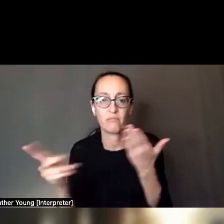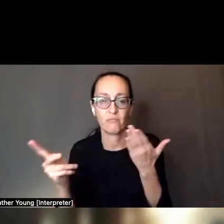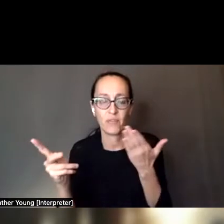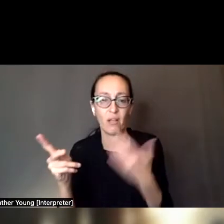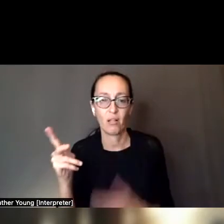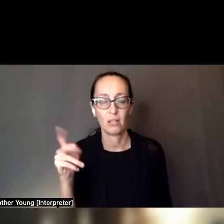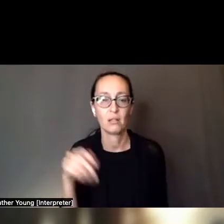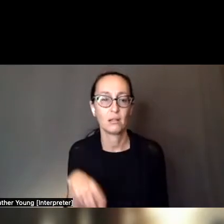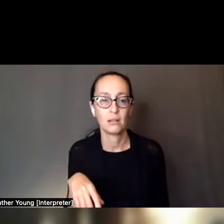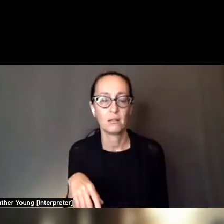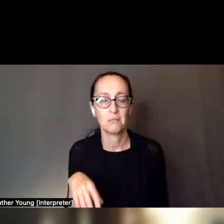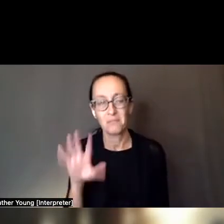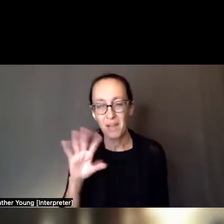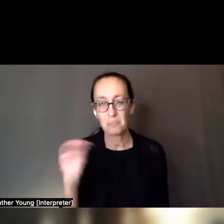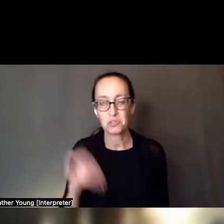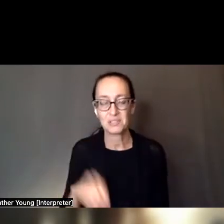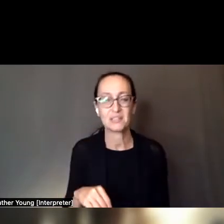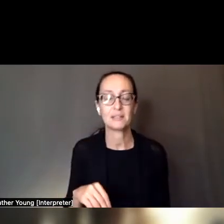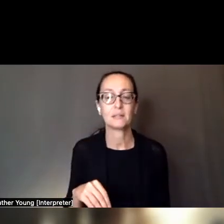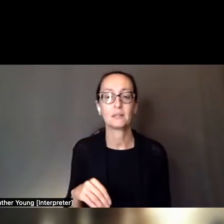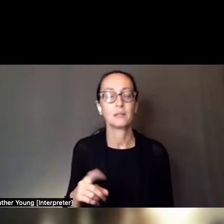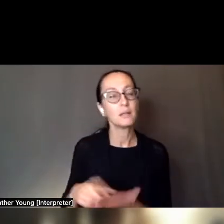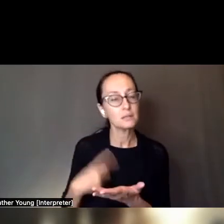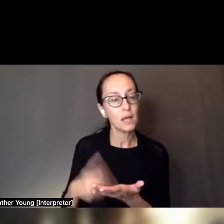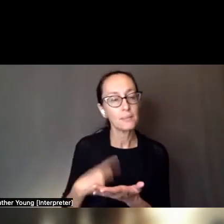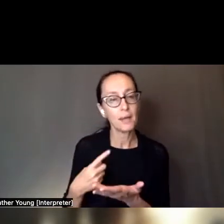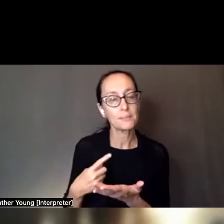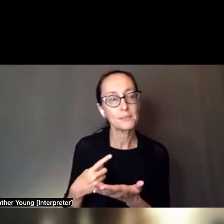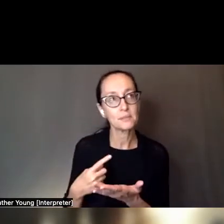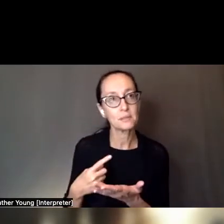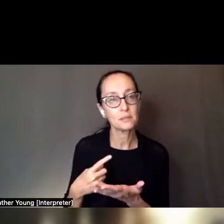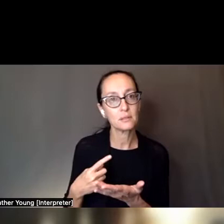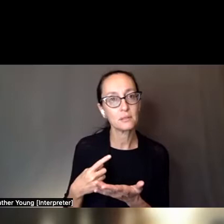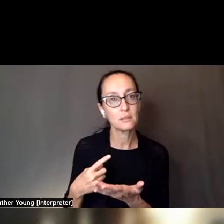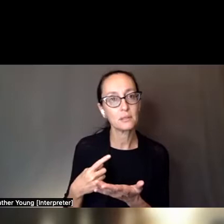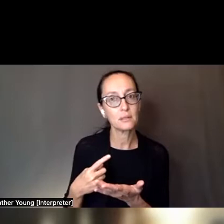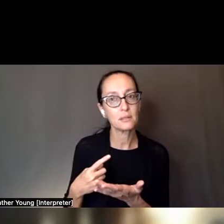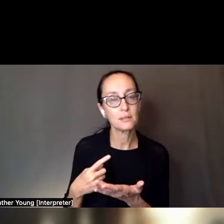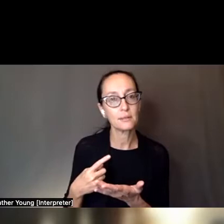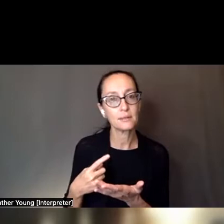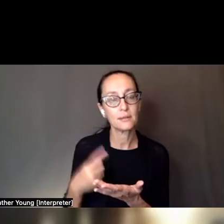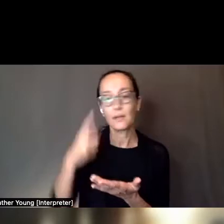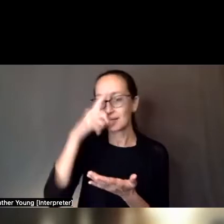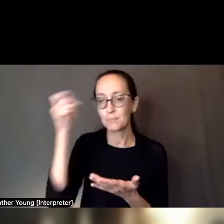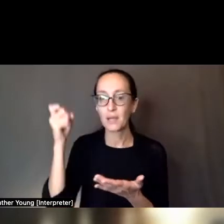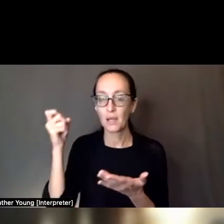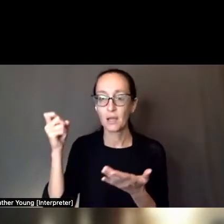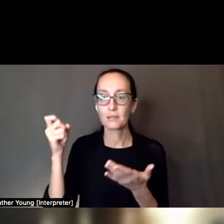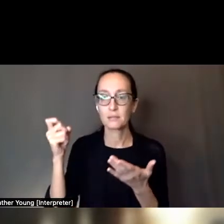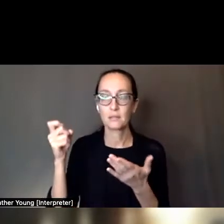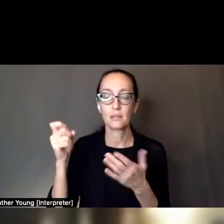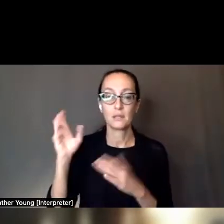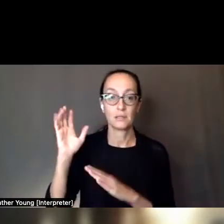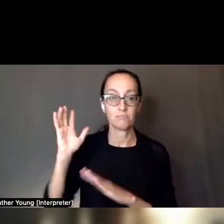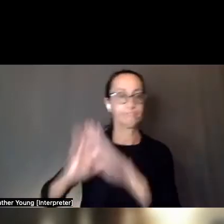sometimes those questions are driven by the fact that earlier cochlear implants